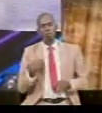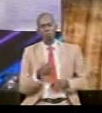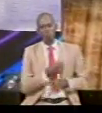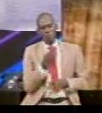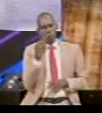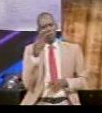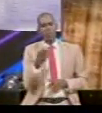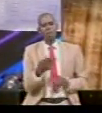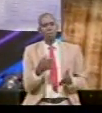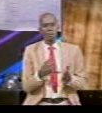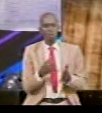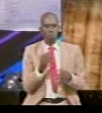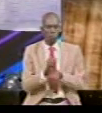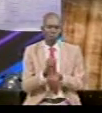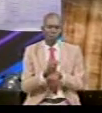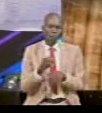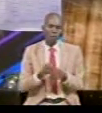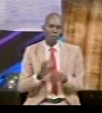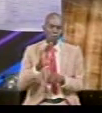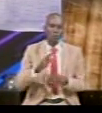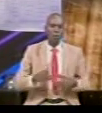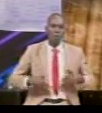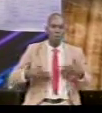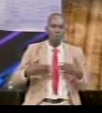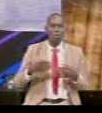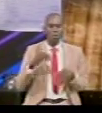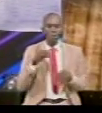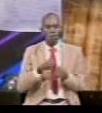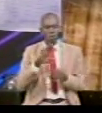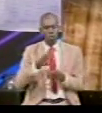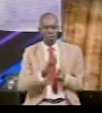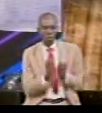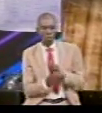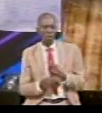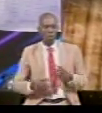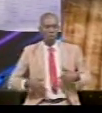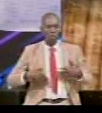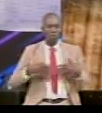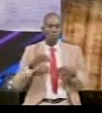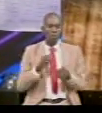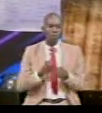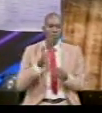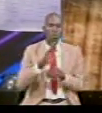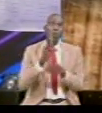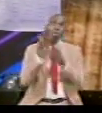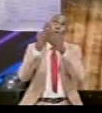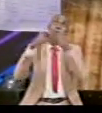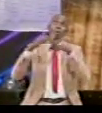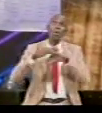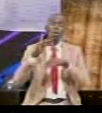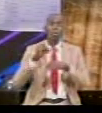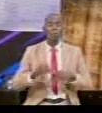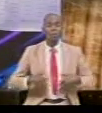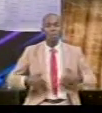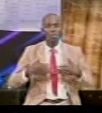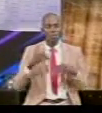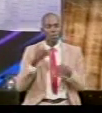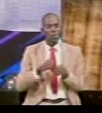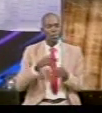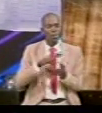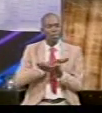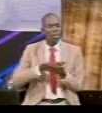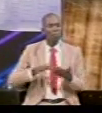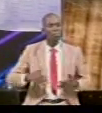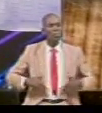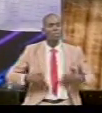it work a new life, a transformed life, a heavenly life, a holy life, a righteous life. It